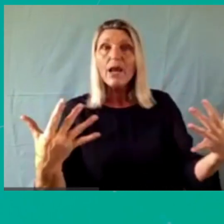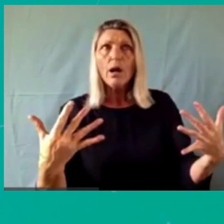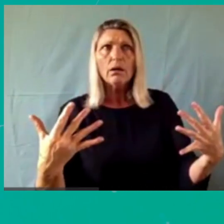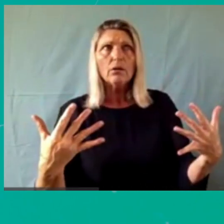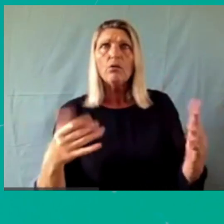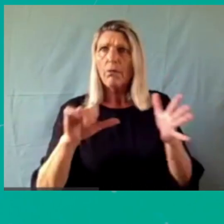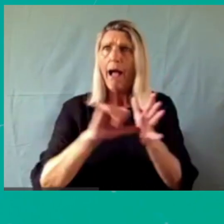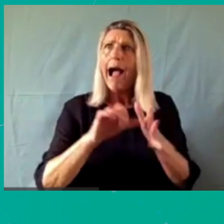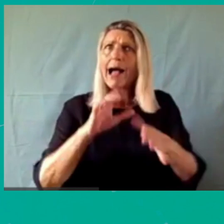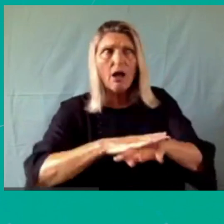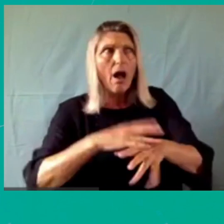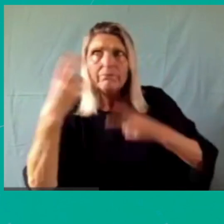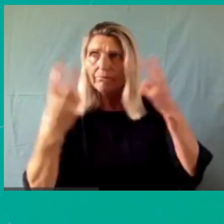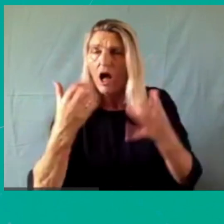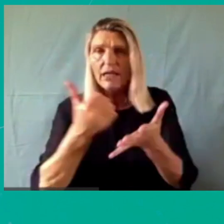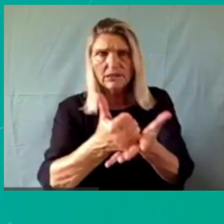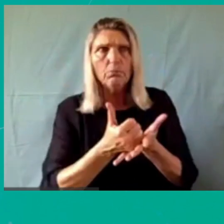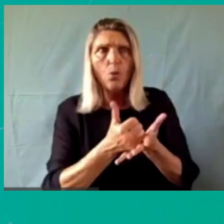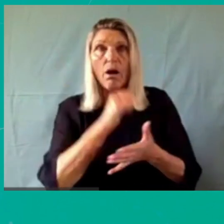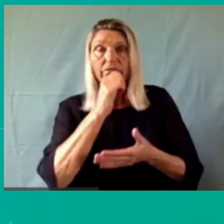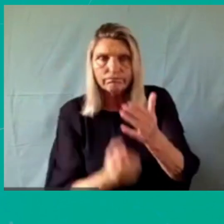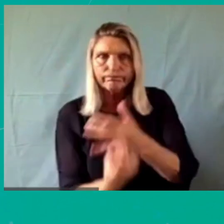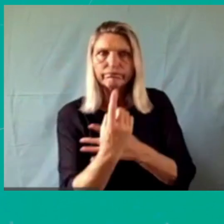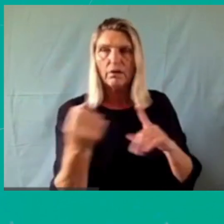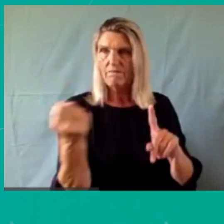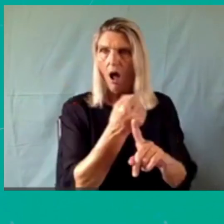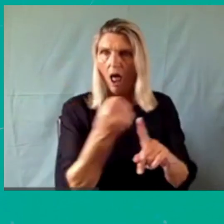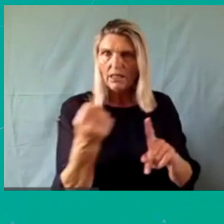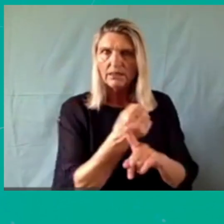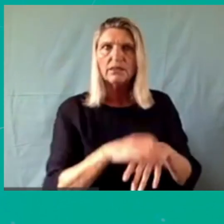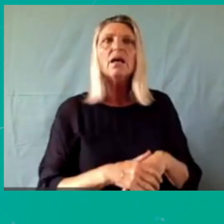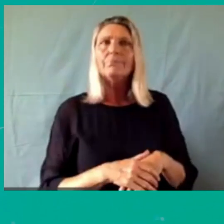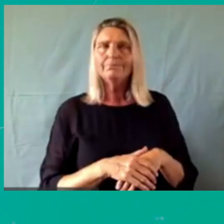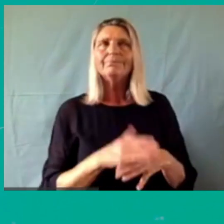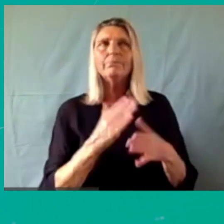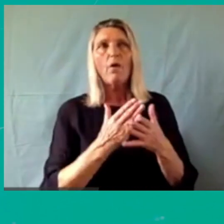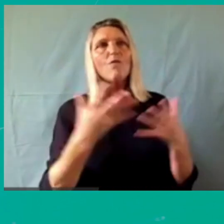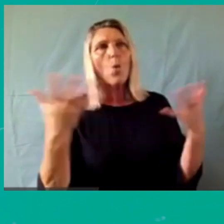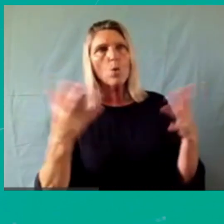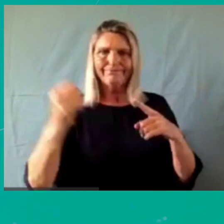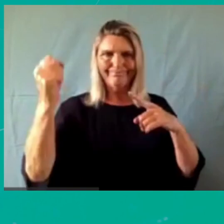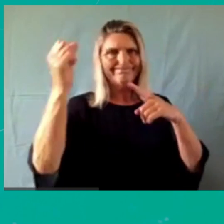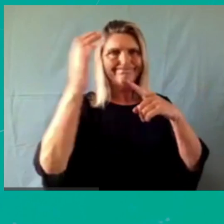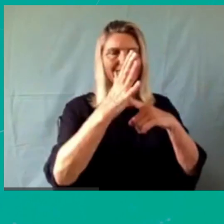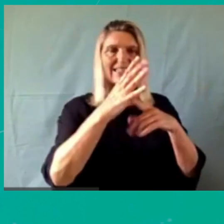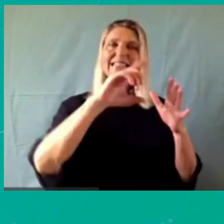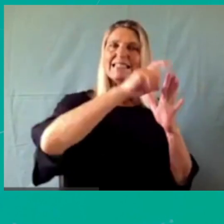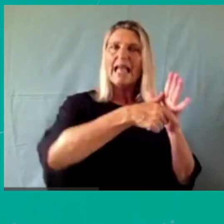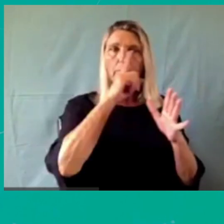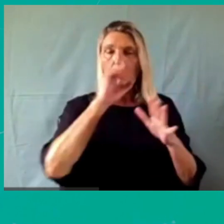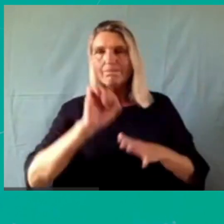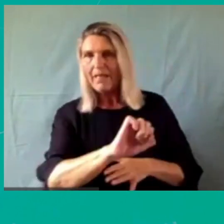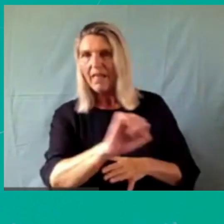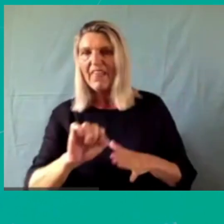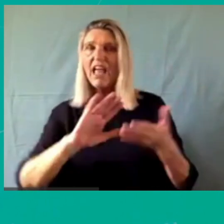yes, notably and essentially, disabled people and disabled communities. The